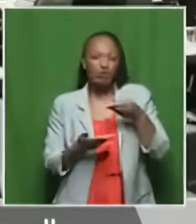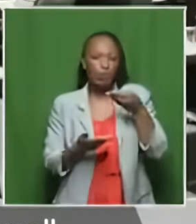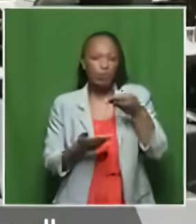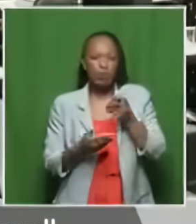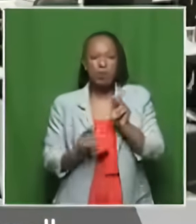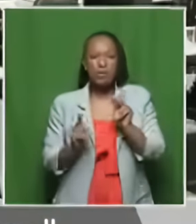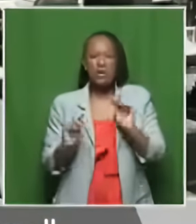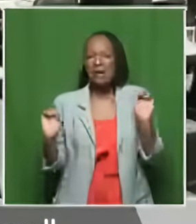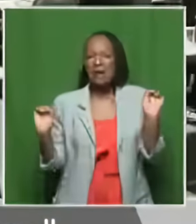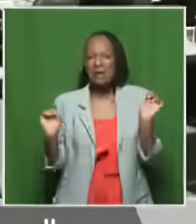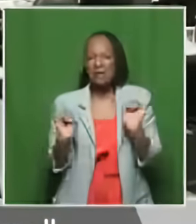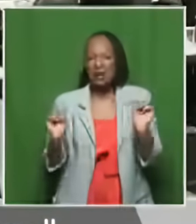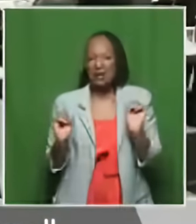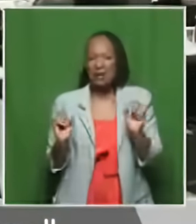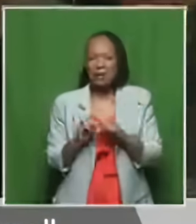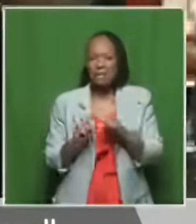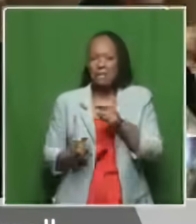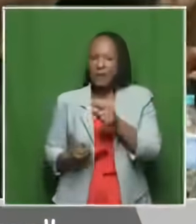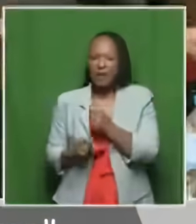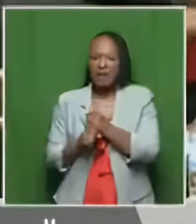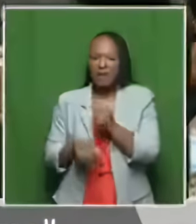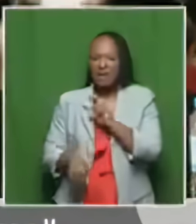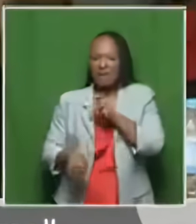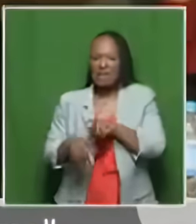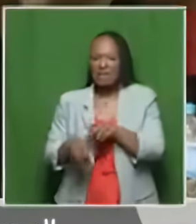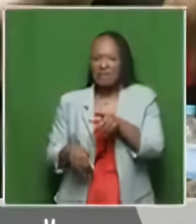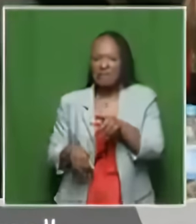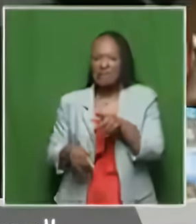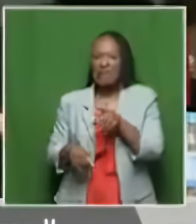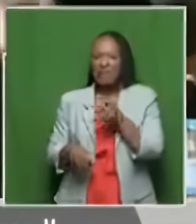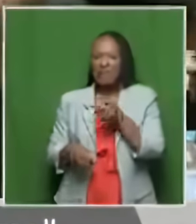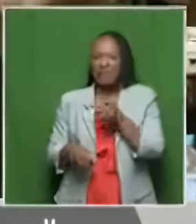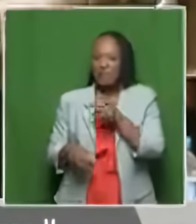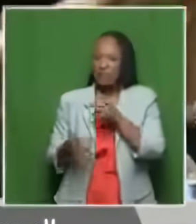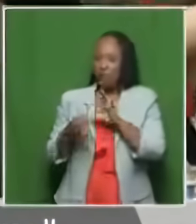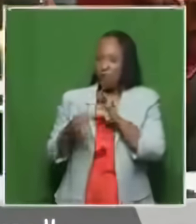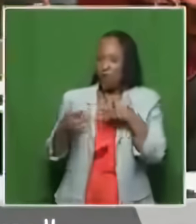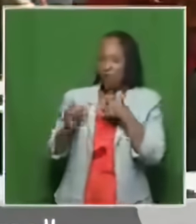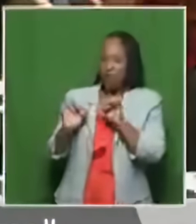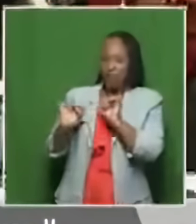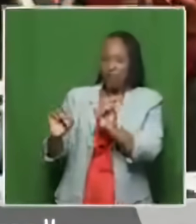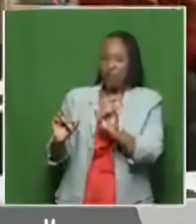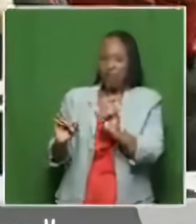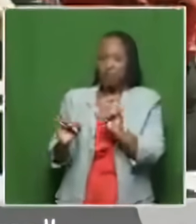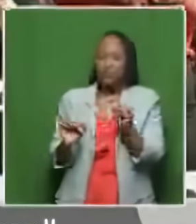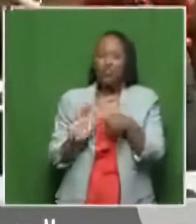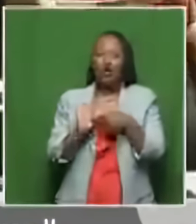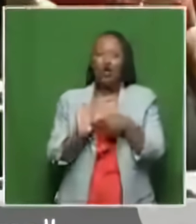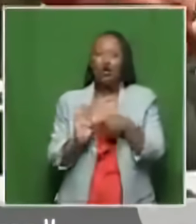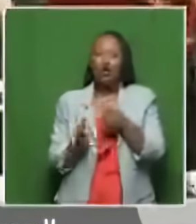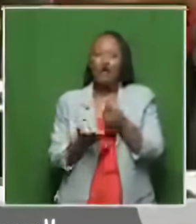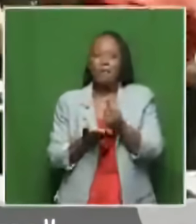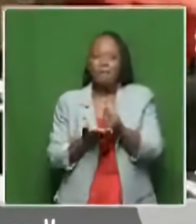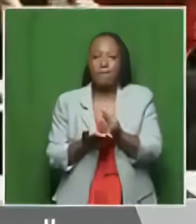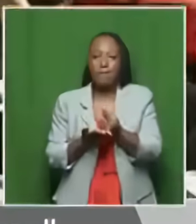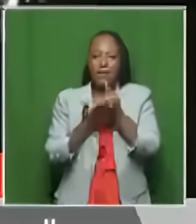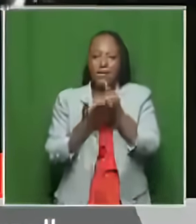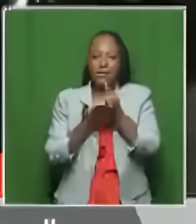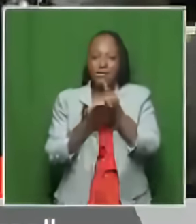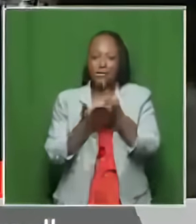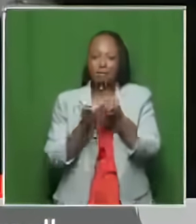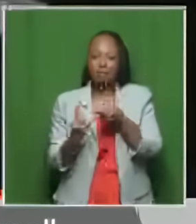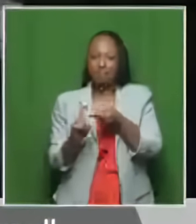nothing because she has never have to need a soup kitchen in her entire life. She's now showing her privilege and